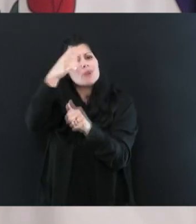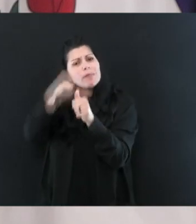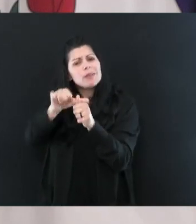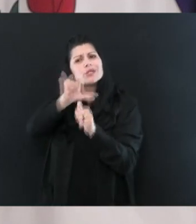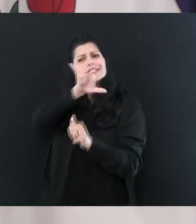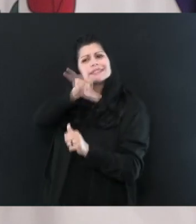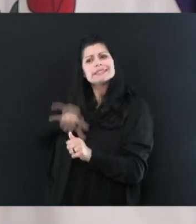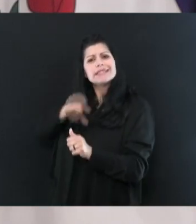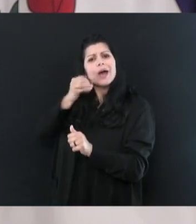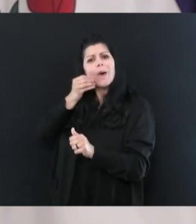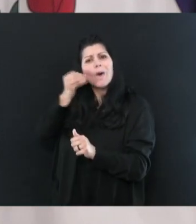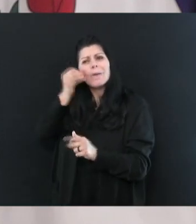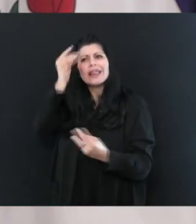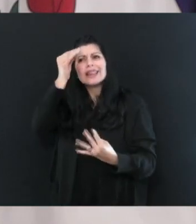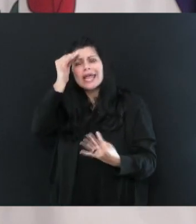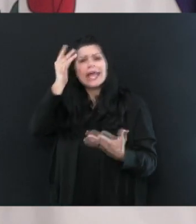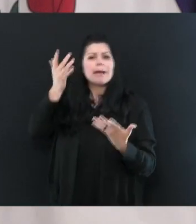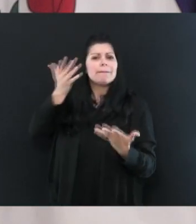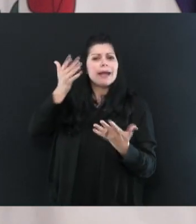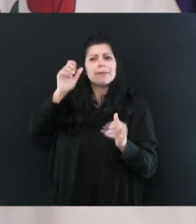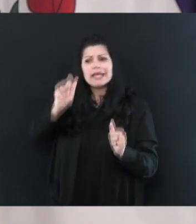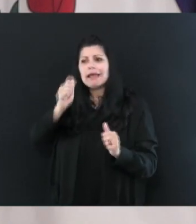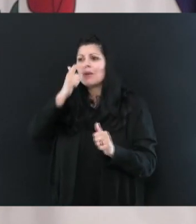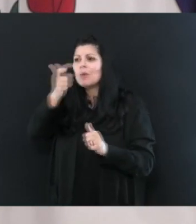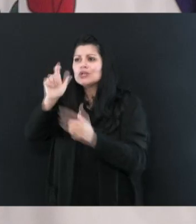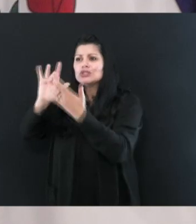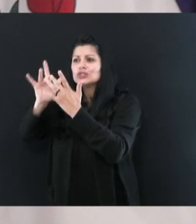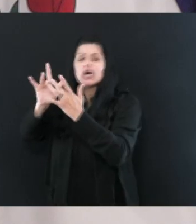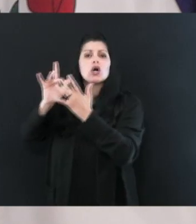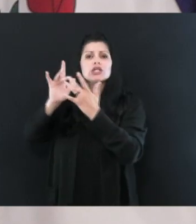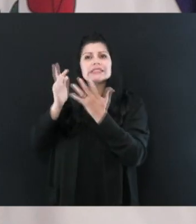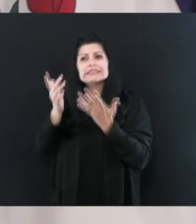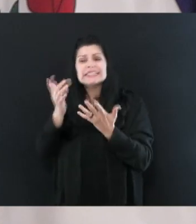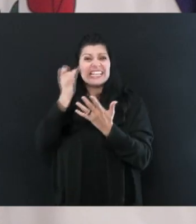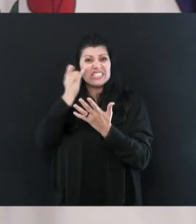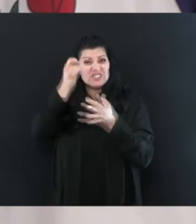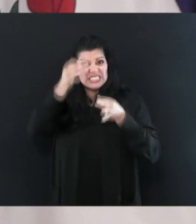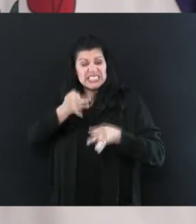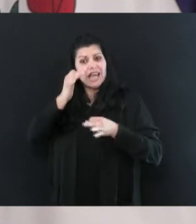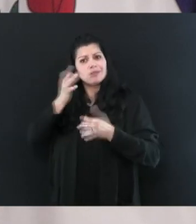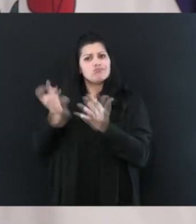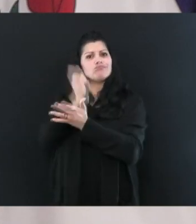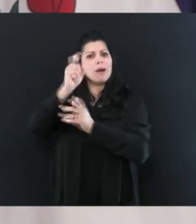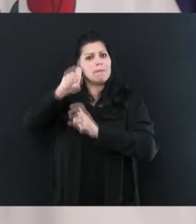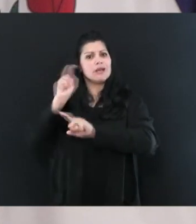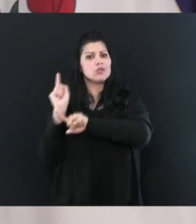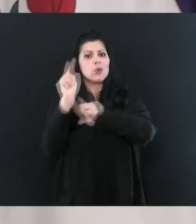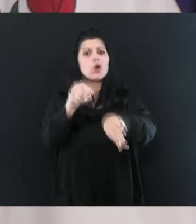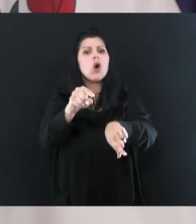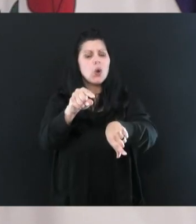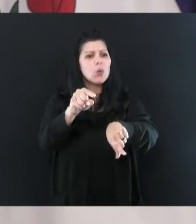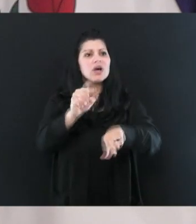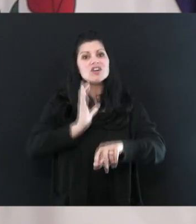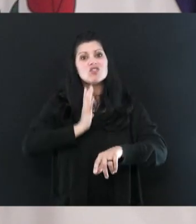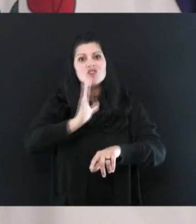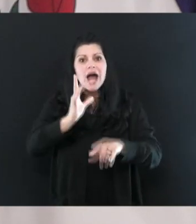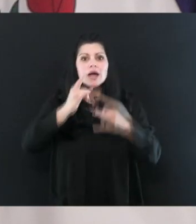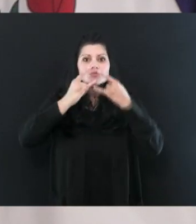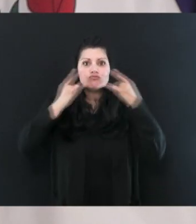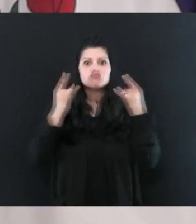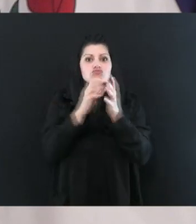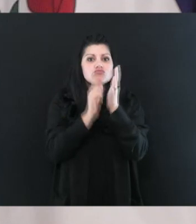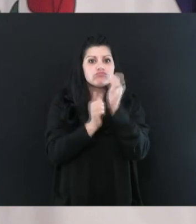your wishes in every way. If you go, protect yourself like crazy, and If not, you can skip a few weeks and